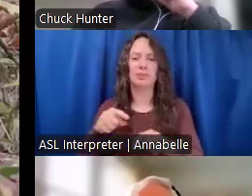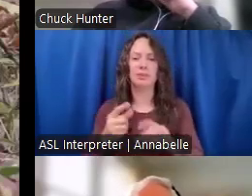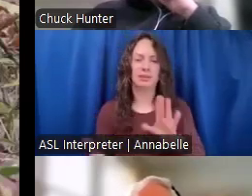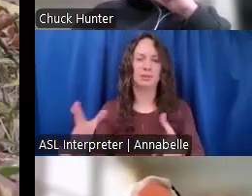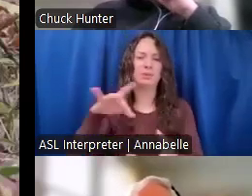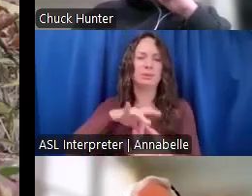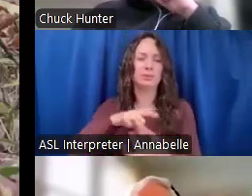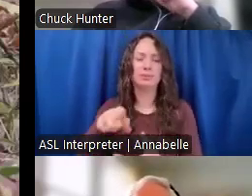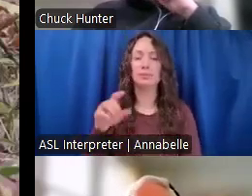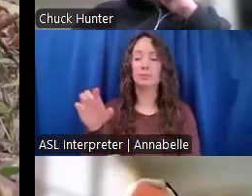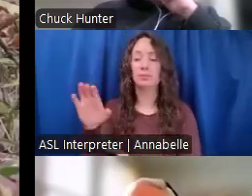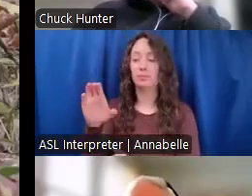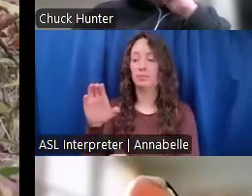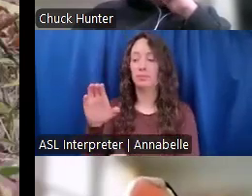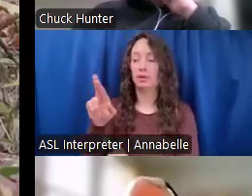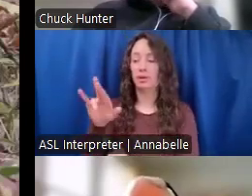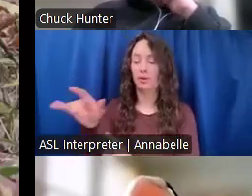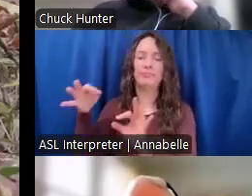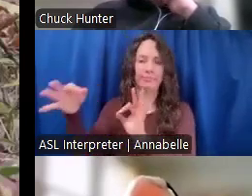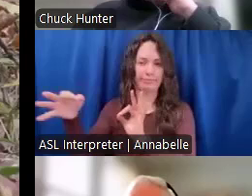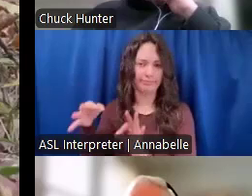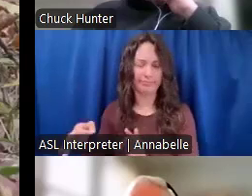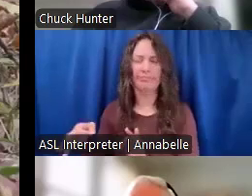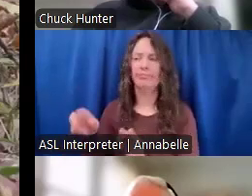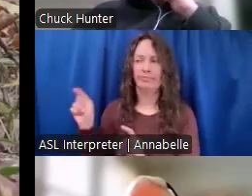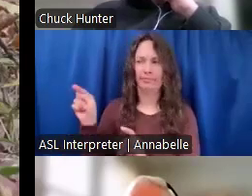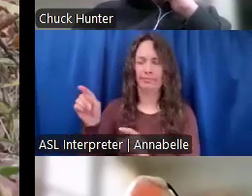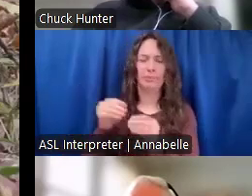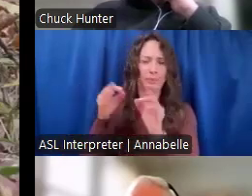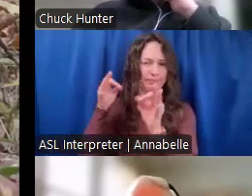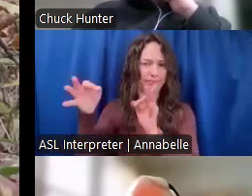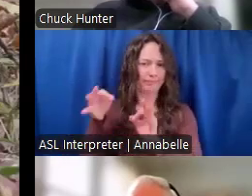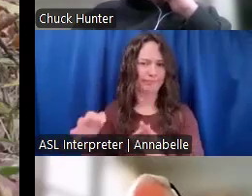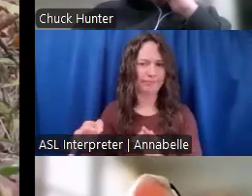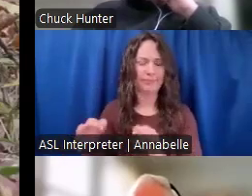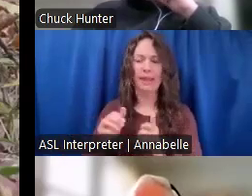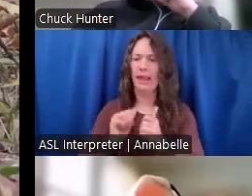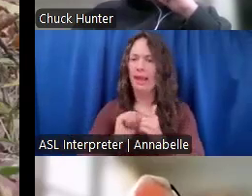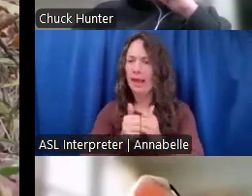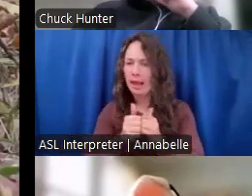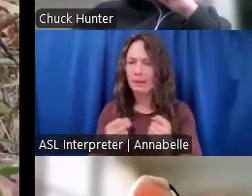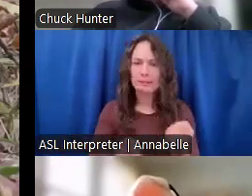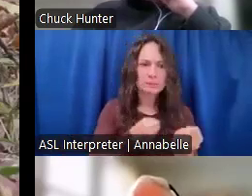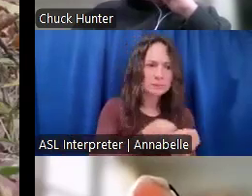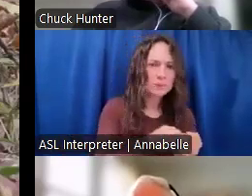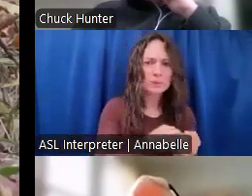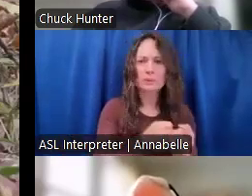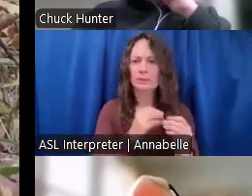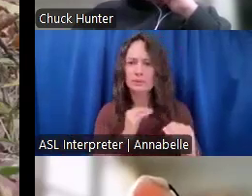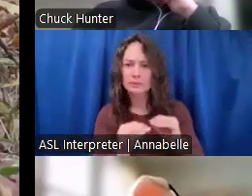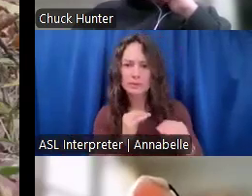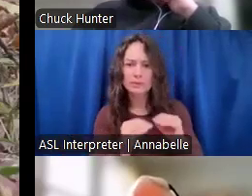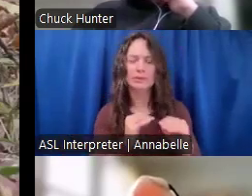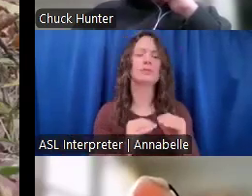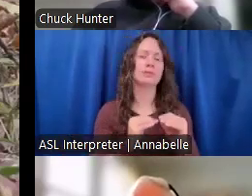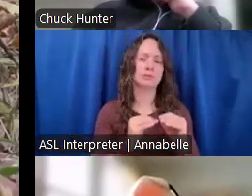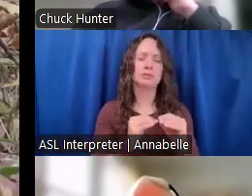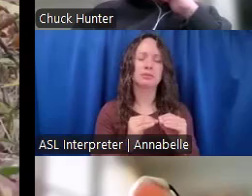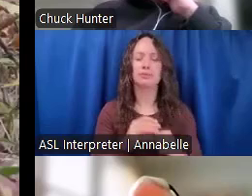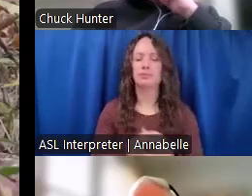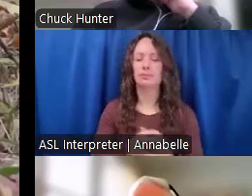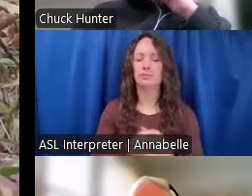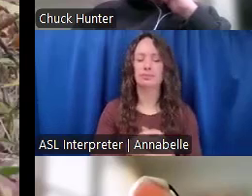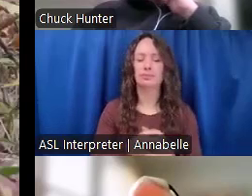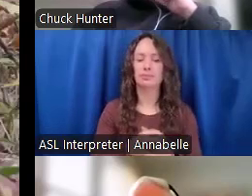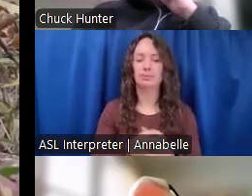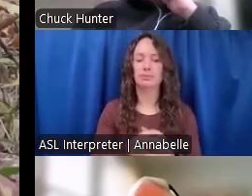certainly be talking, as well as Chuck and Olivia, about both ways to counterbalance this as well as ways in which this influences habitat. But one simple